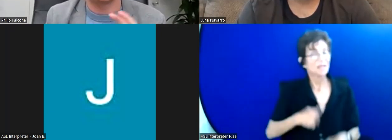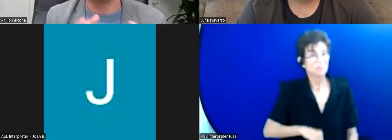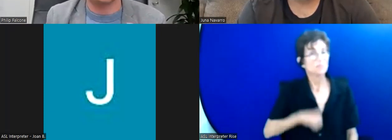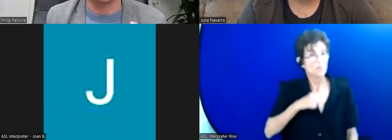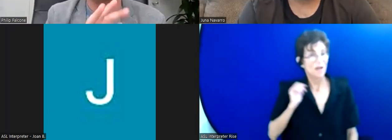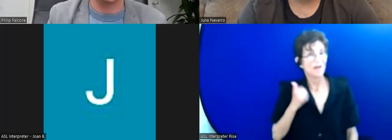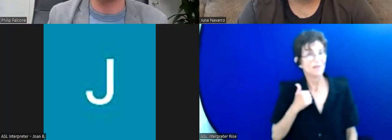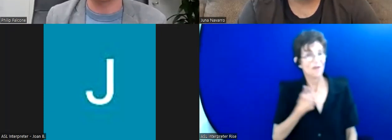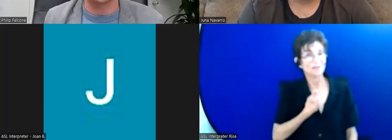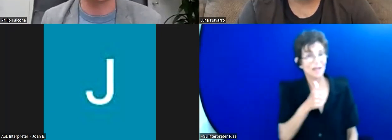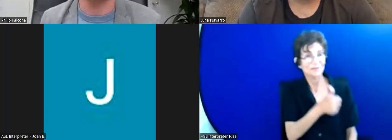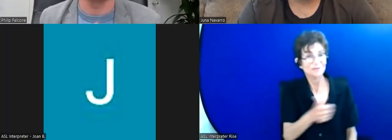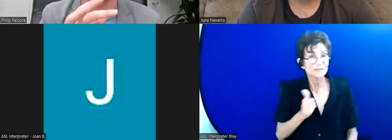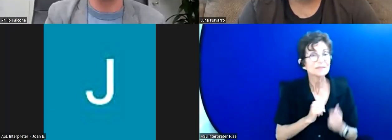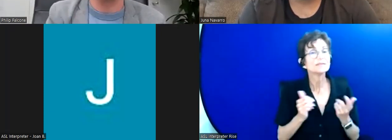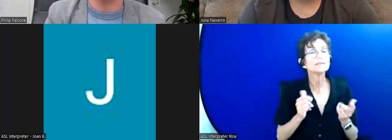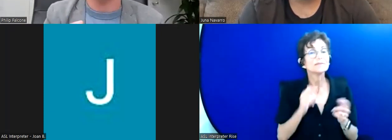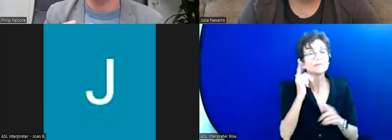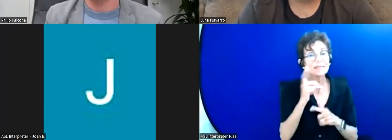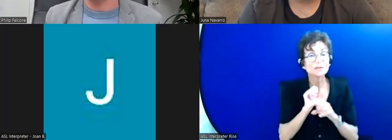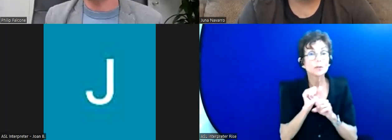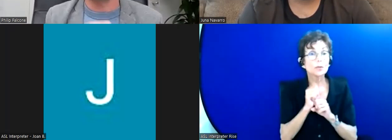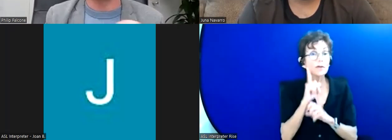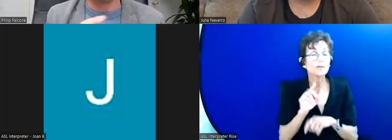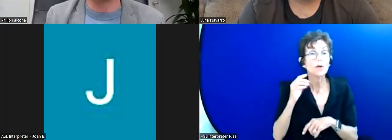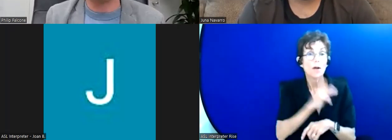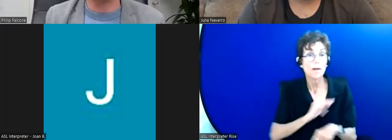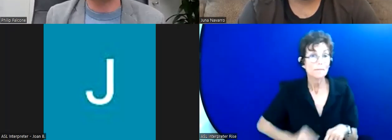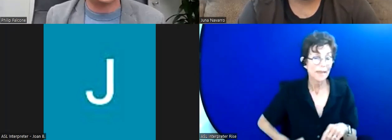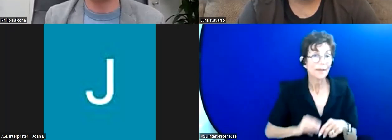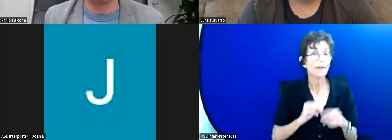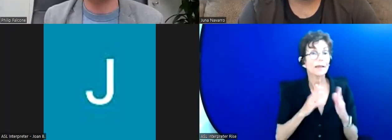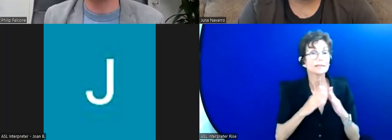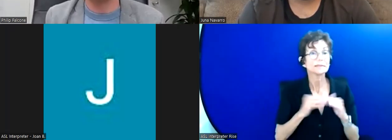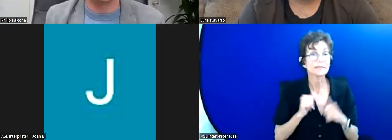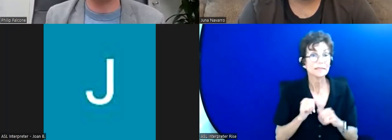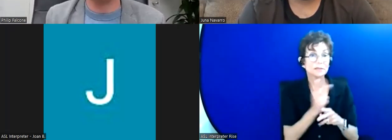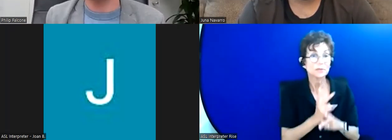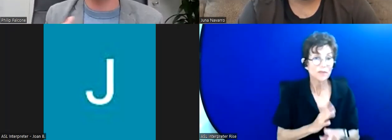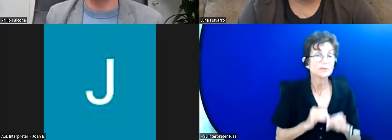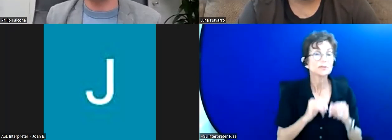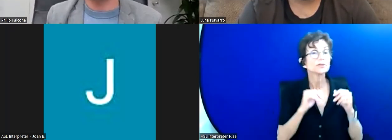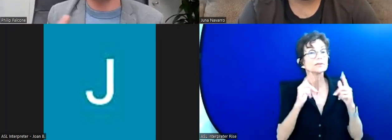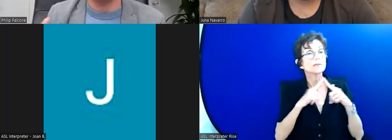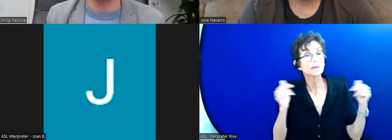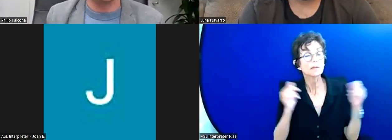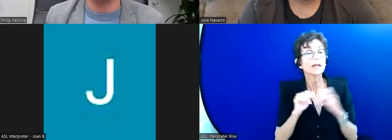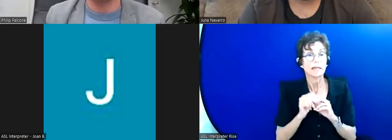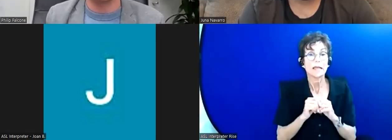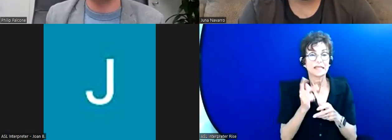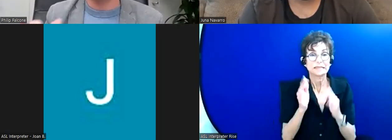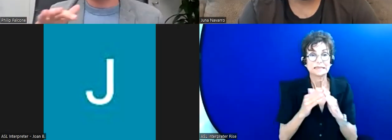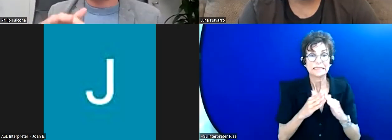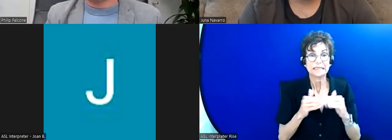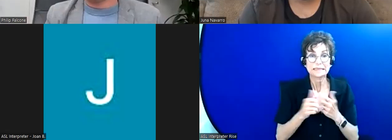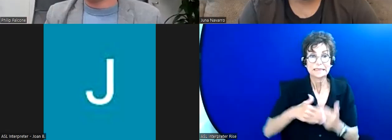space, for a mayor, for a council member, for a county supervisor, it's a little bit easier to kind of move quickly. It's a little bit difficult when you're kind of more in